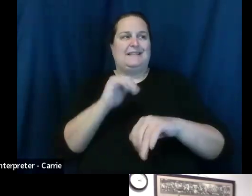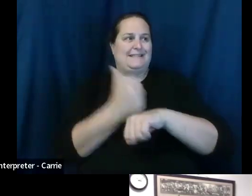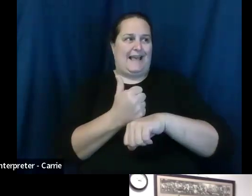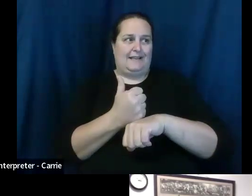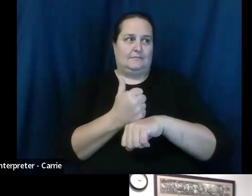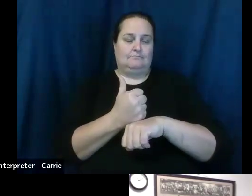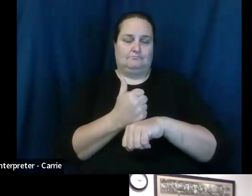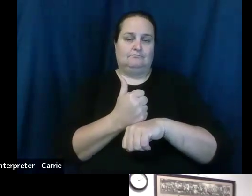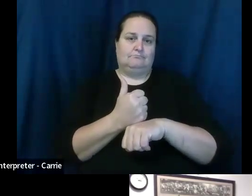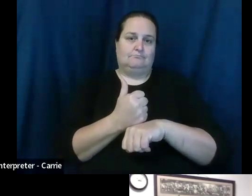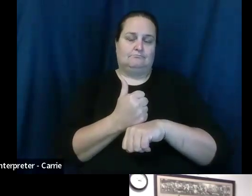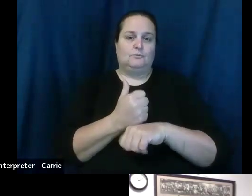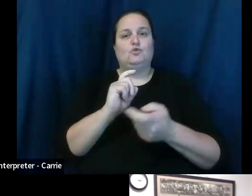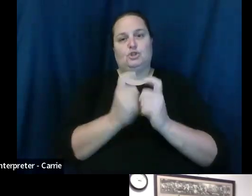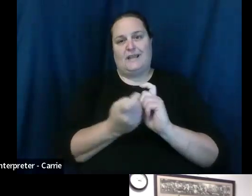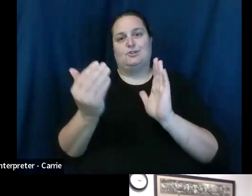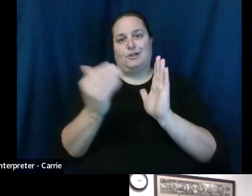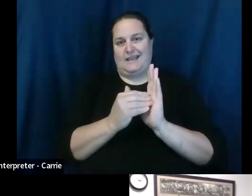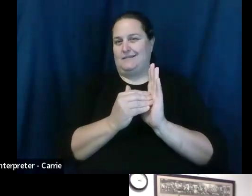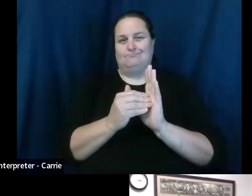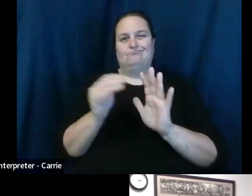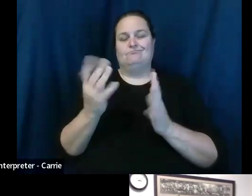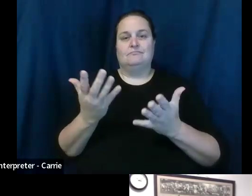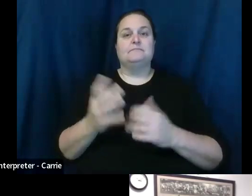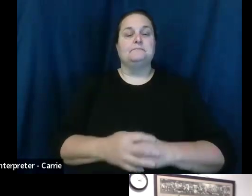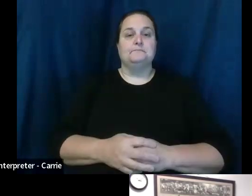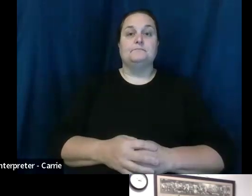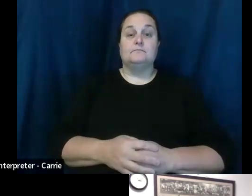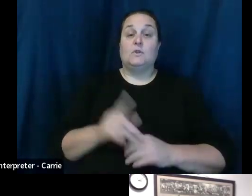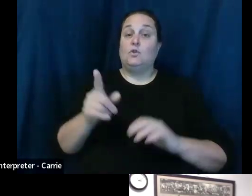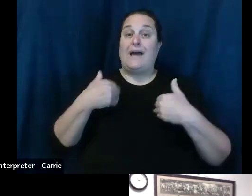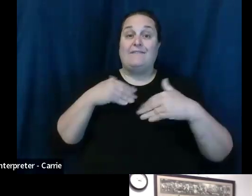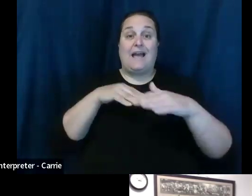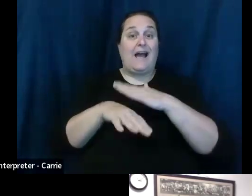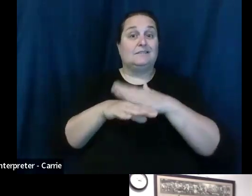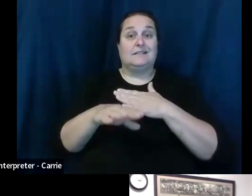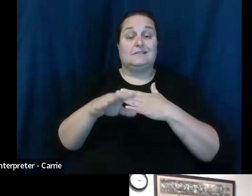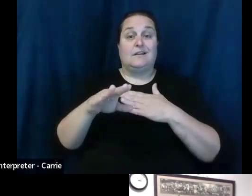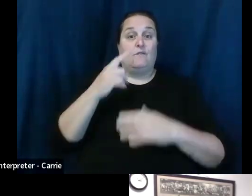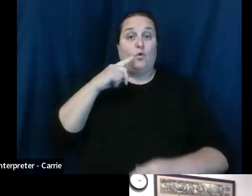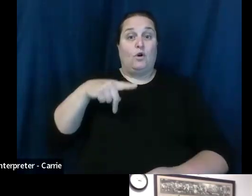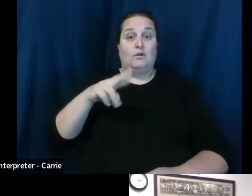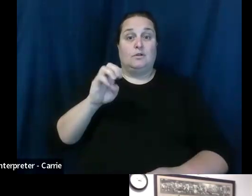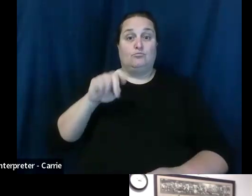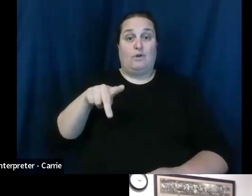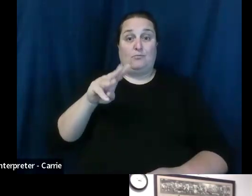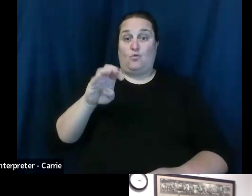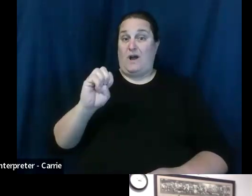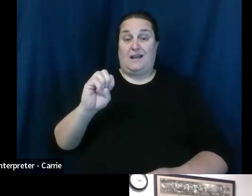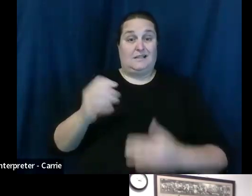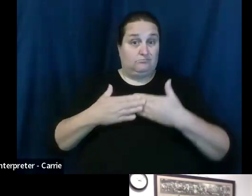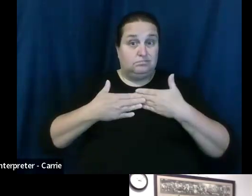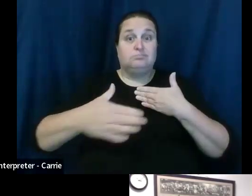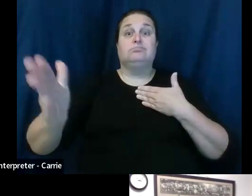access the website with just your username and password like you would any other website. You'll have continued access to PrepWise for as long as the site is up, so